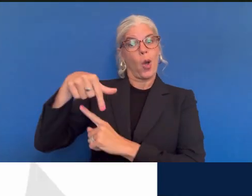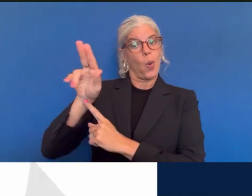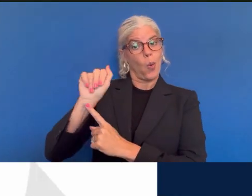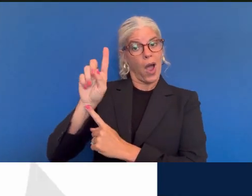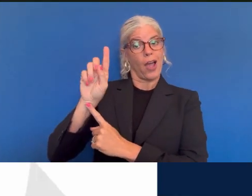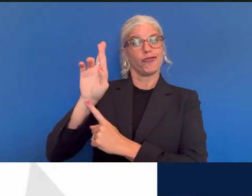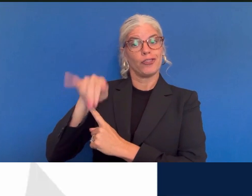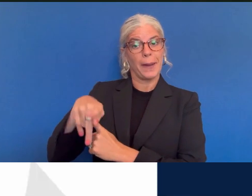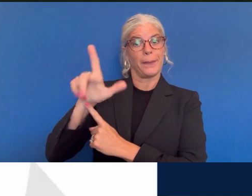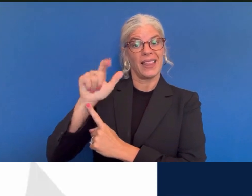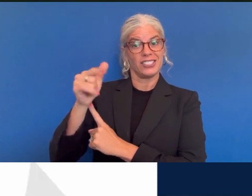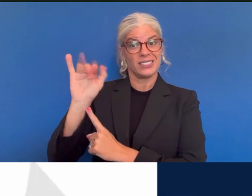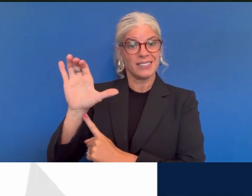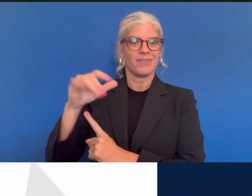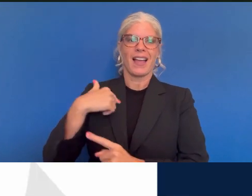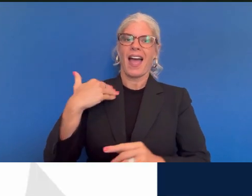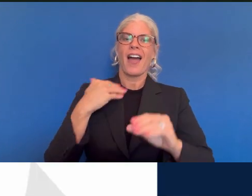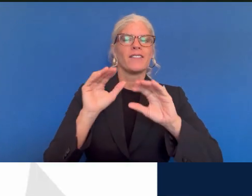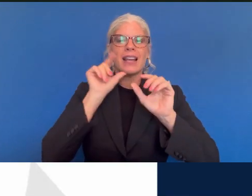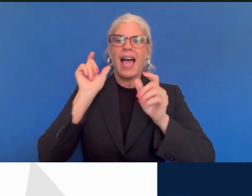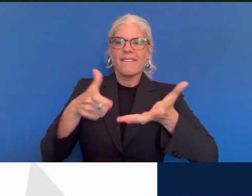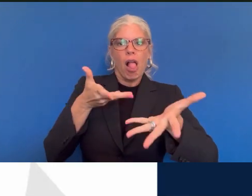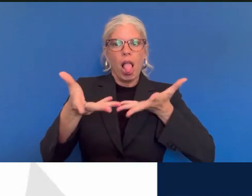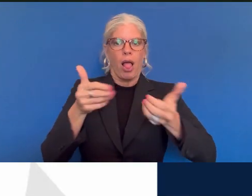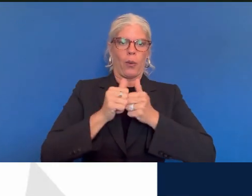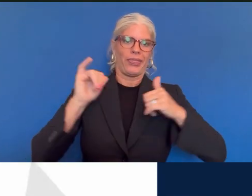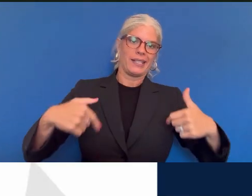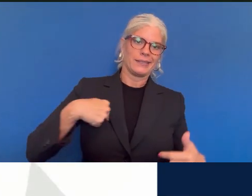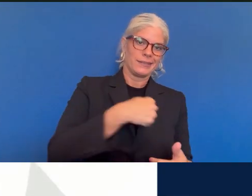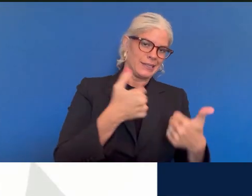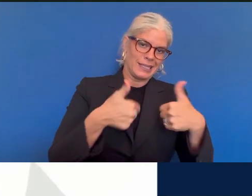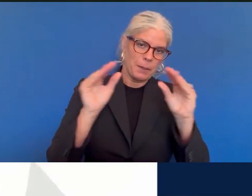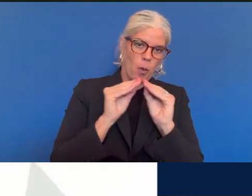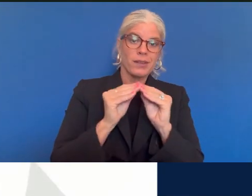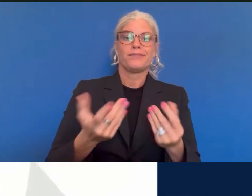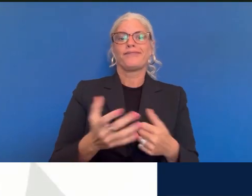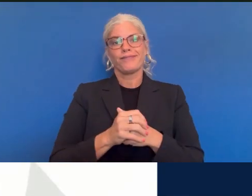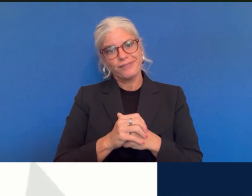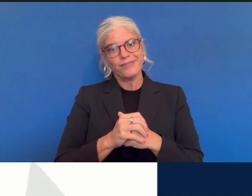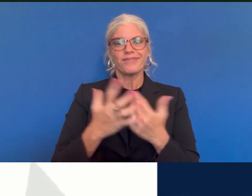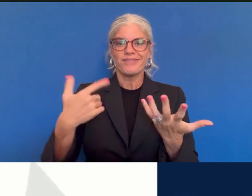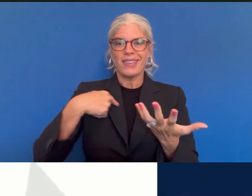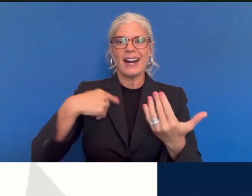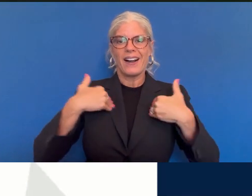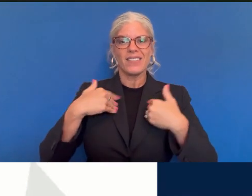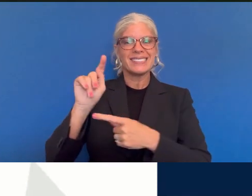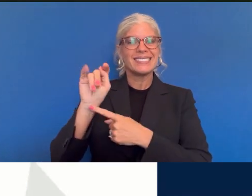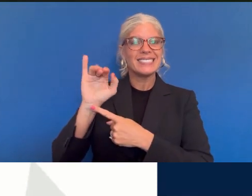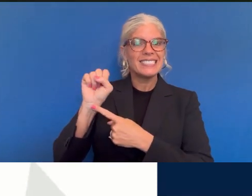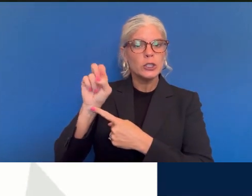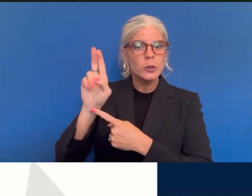as a quadriplegic, I have no extra tissue. I am a bag of bones under here. And luckily,